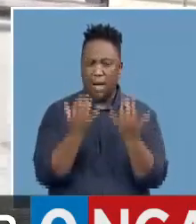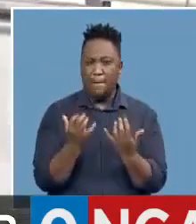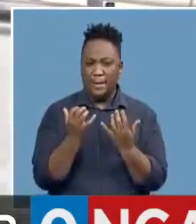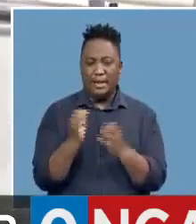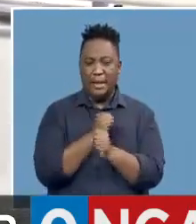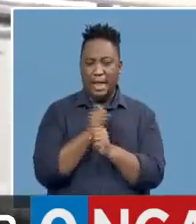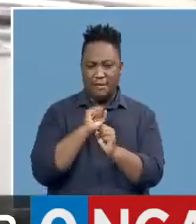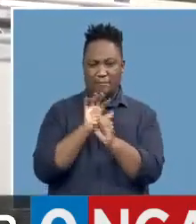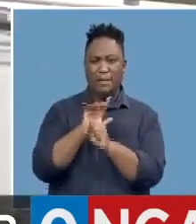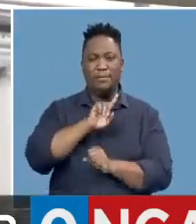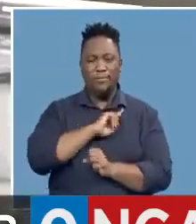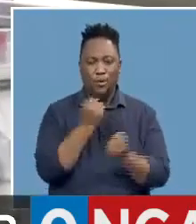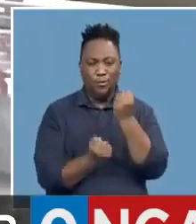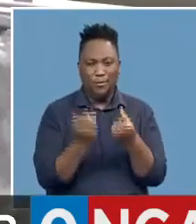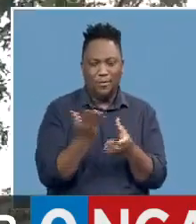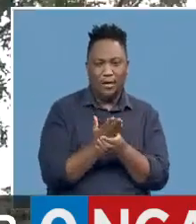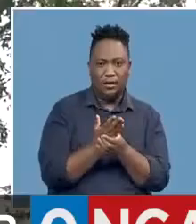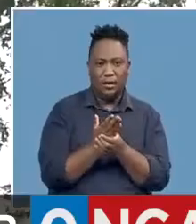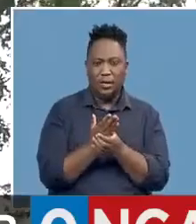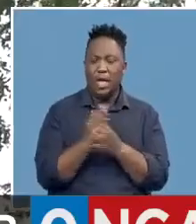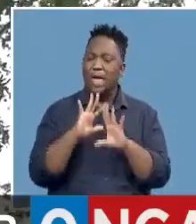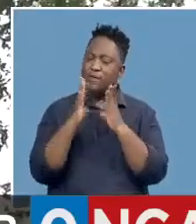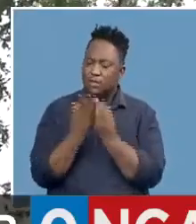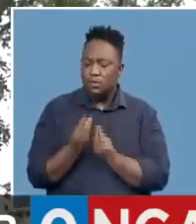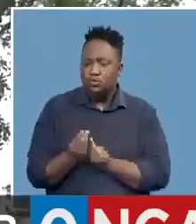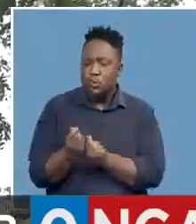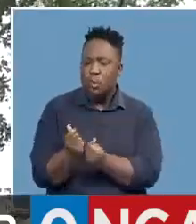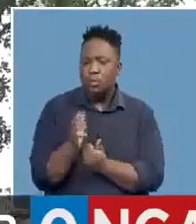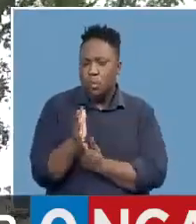by these legal challenges. Ronald Masinda, East London.